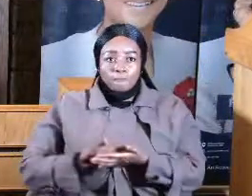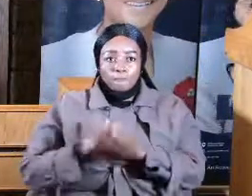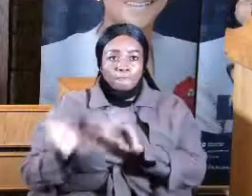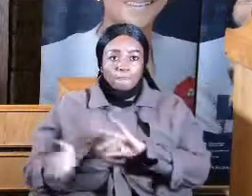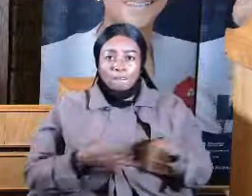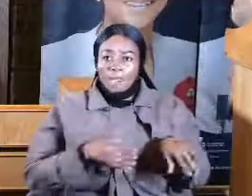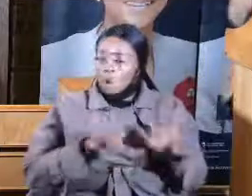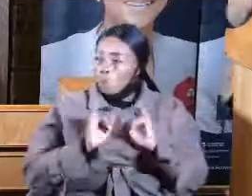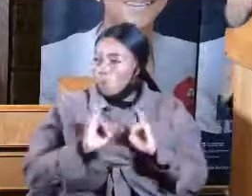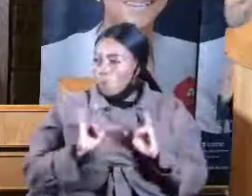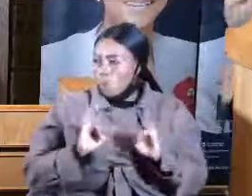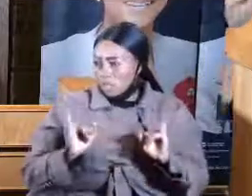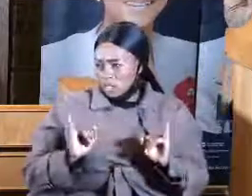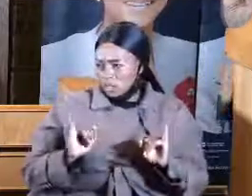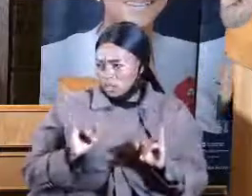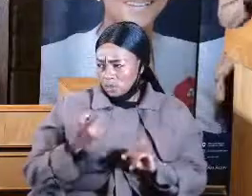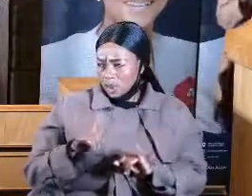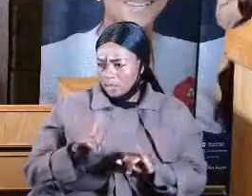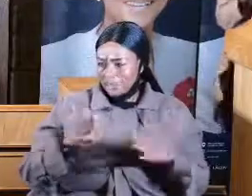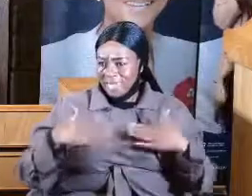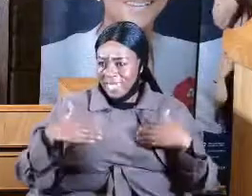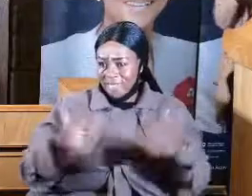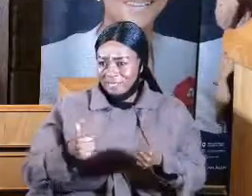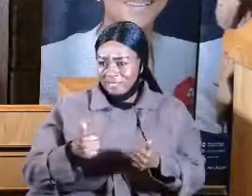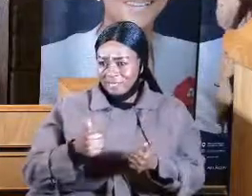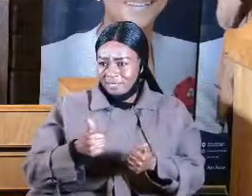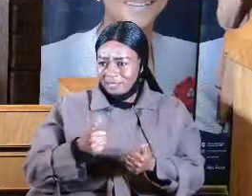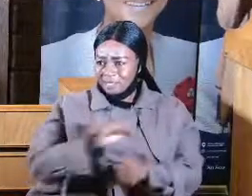is how health officials